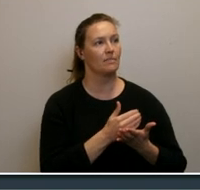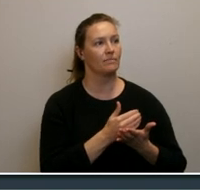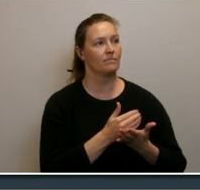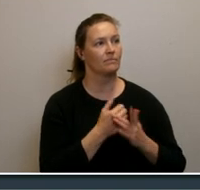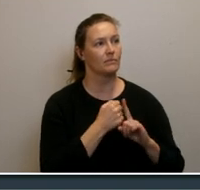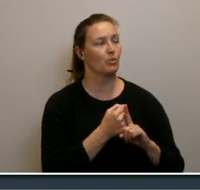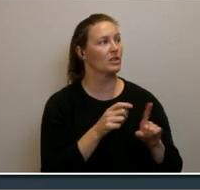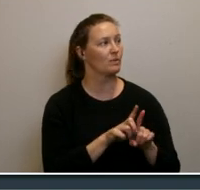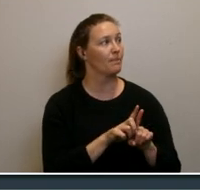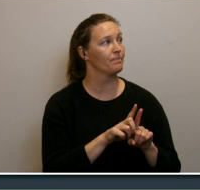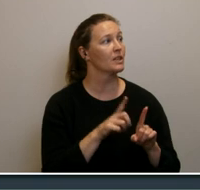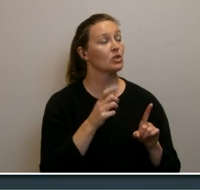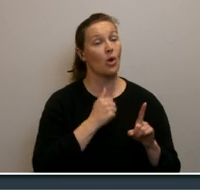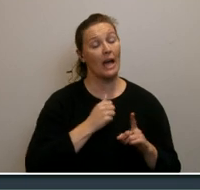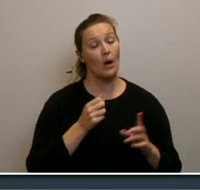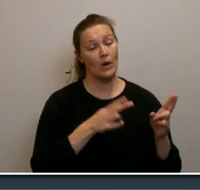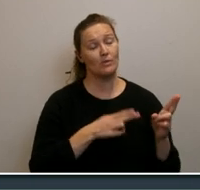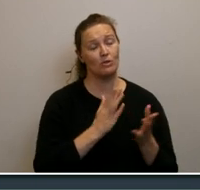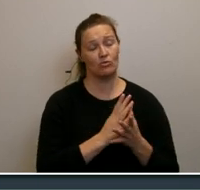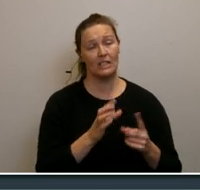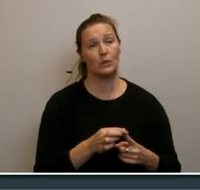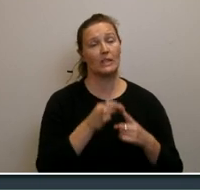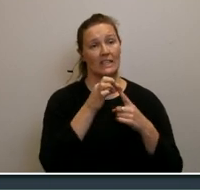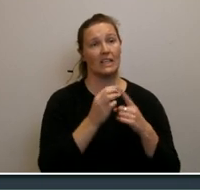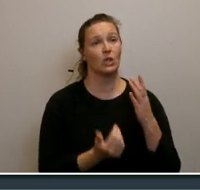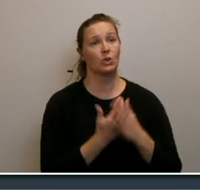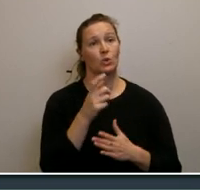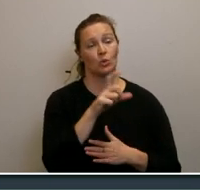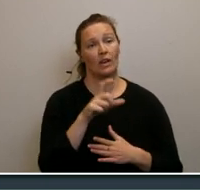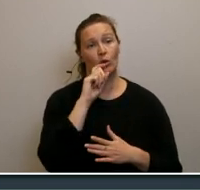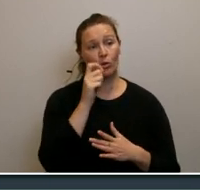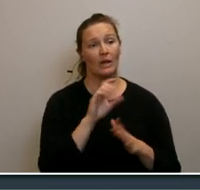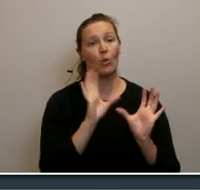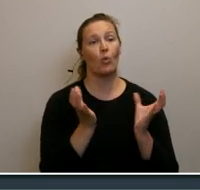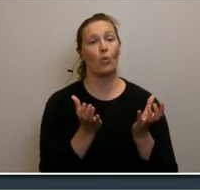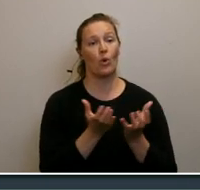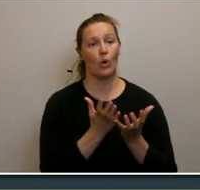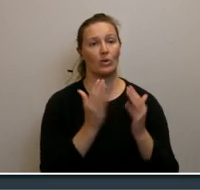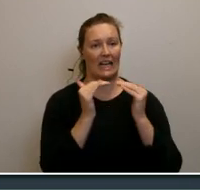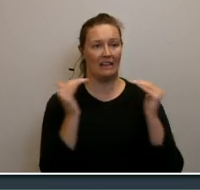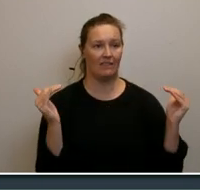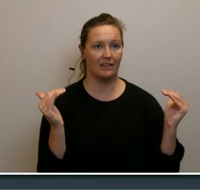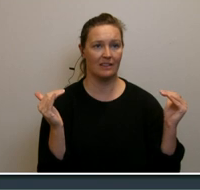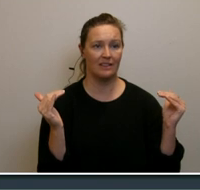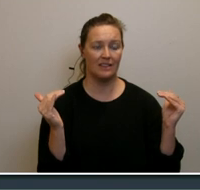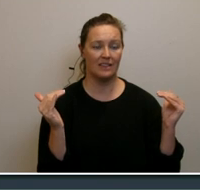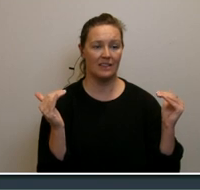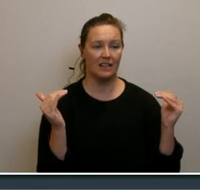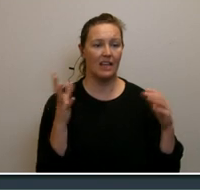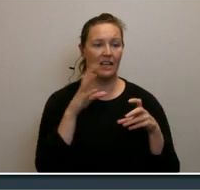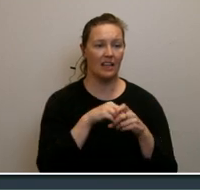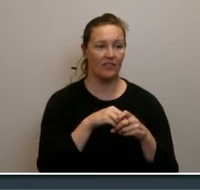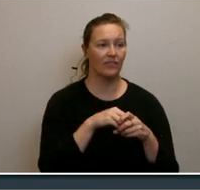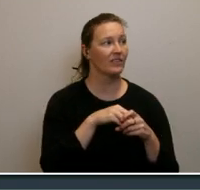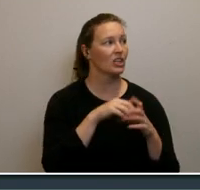So just in closing, our hospice is unique. The new Cranford will be a world-class facility, set amongst the Joan Fernie